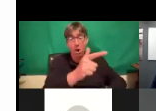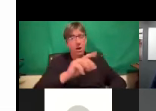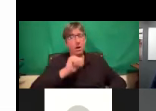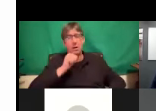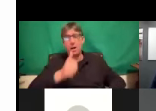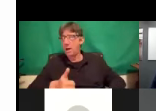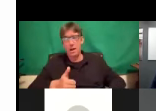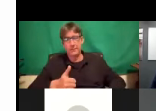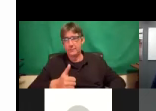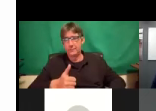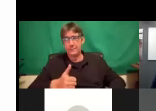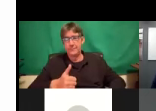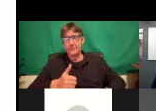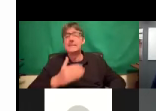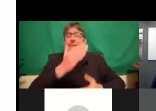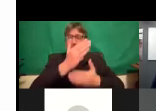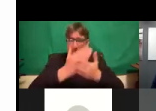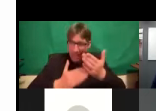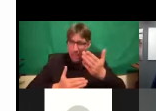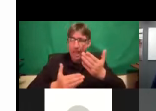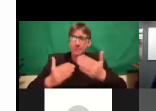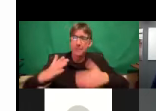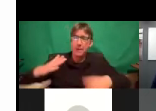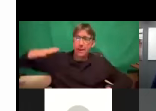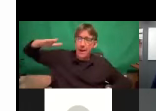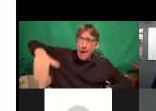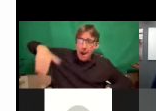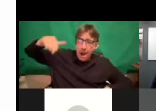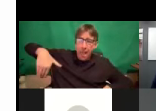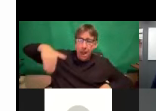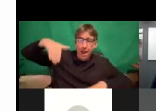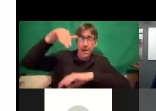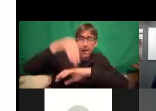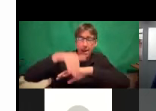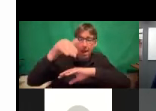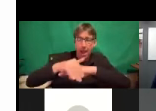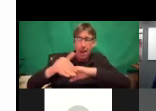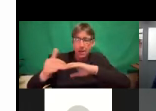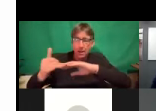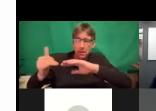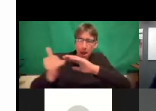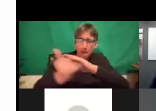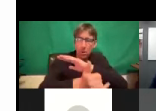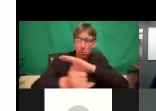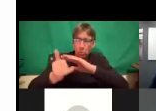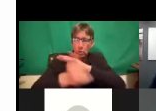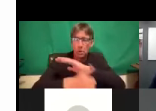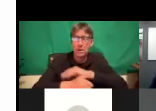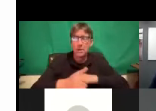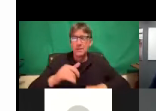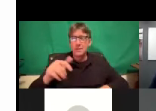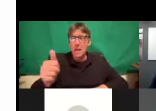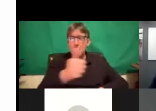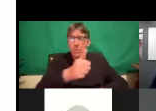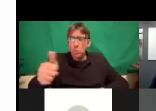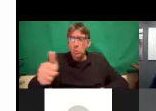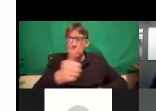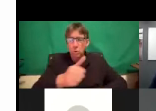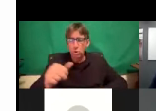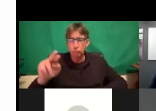night commuter rail service that was also approved by the board in December. And that's weekday late night commuter